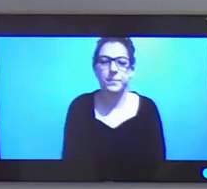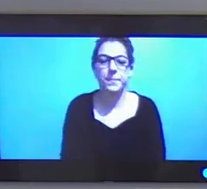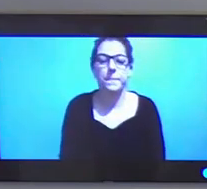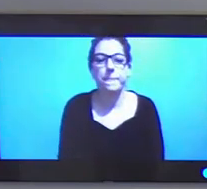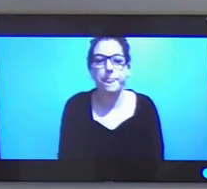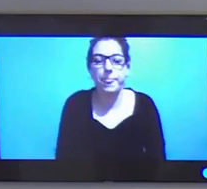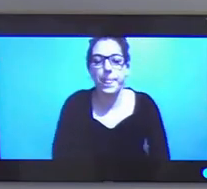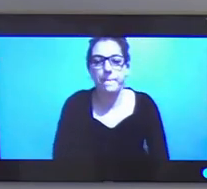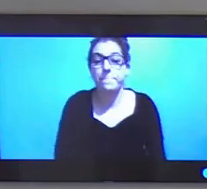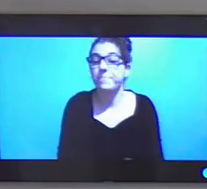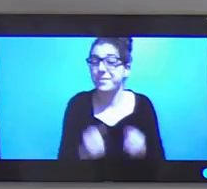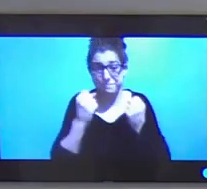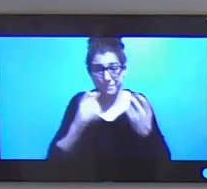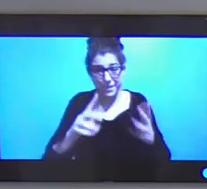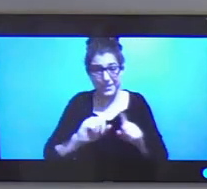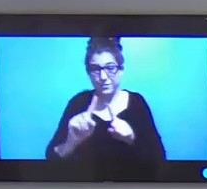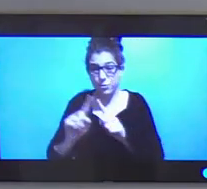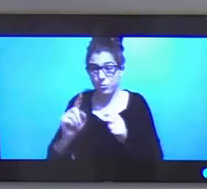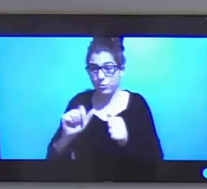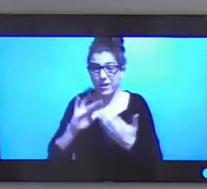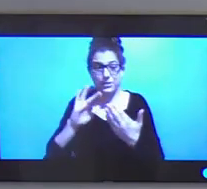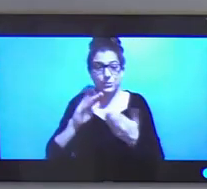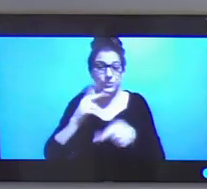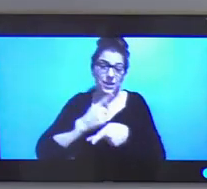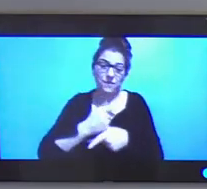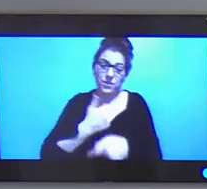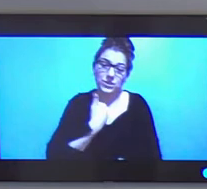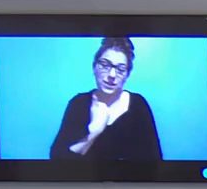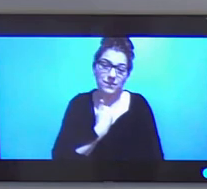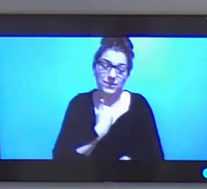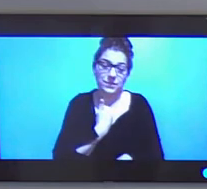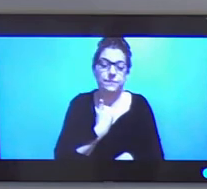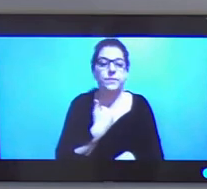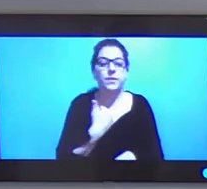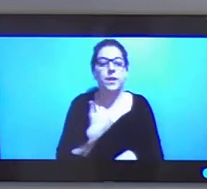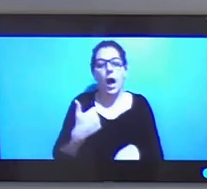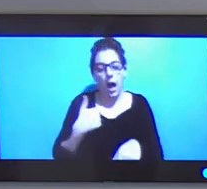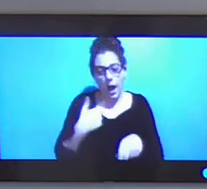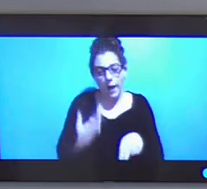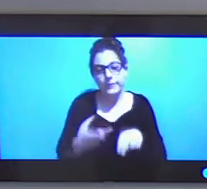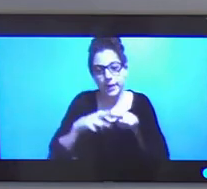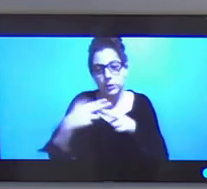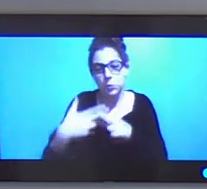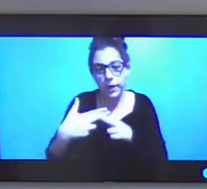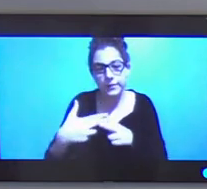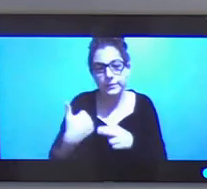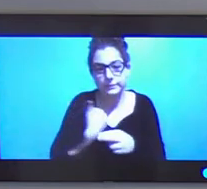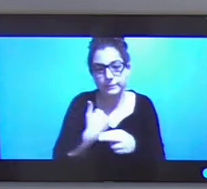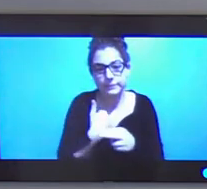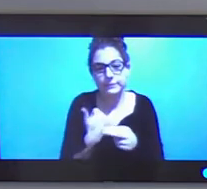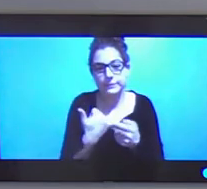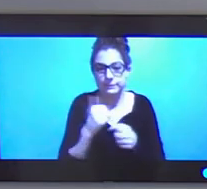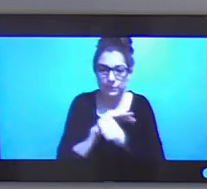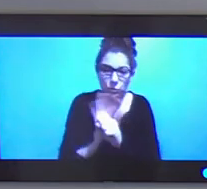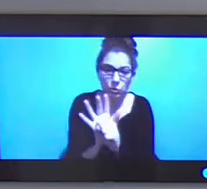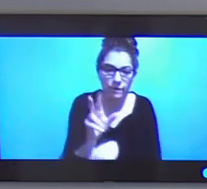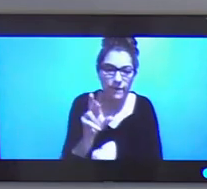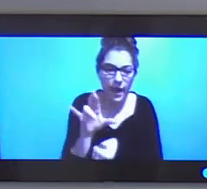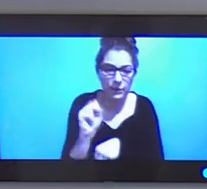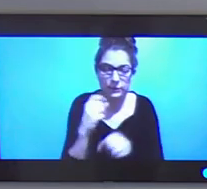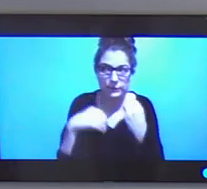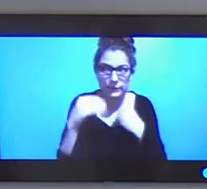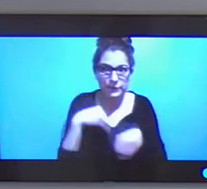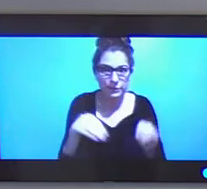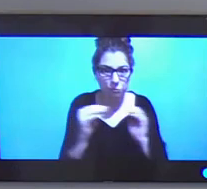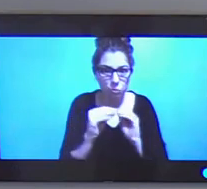There are many ways to take care of ourselves. I've gained pandemic pounds. I need to exercise more. I've got a lot of excuses, like everybody